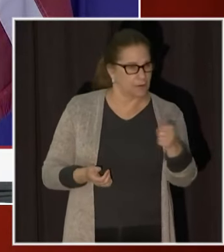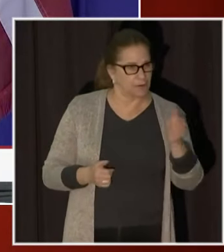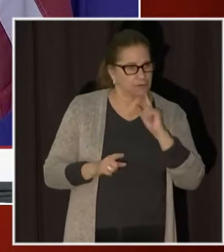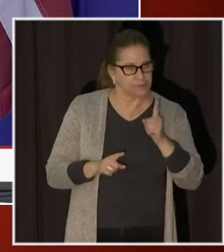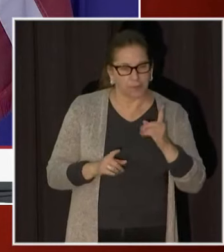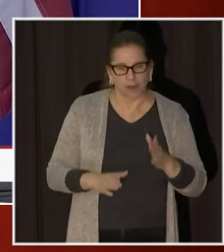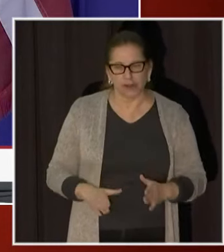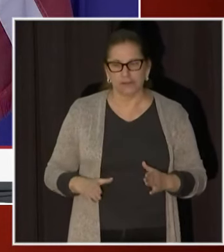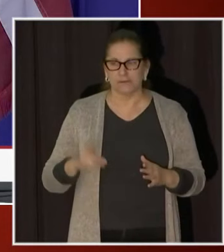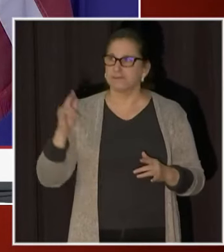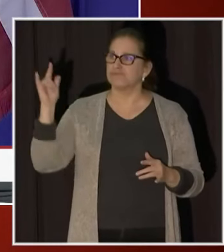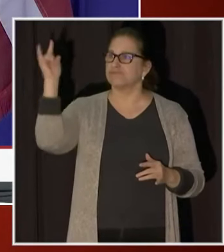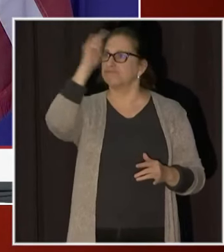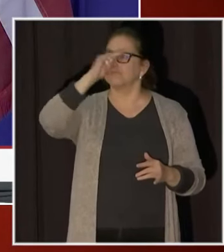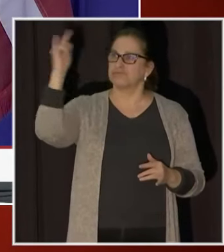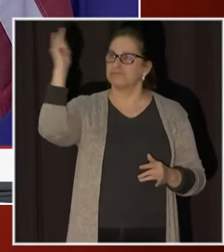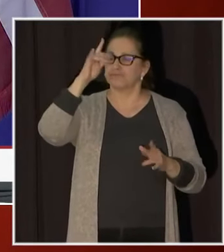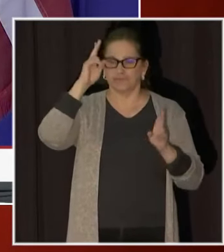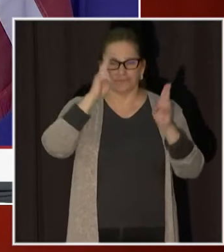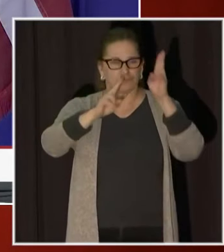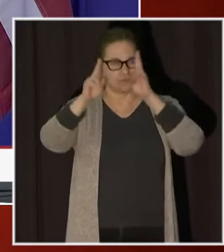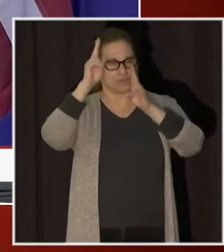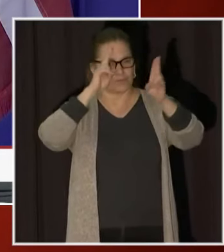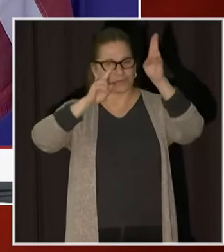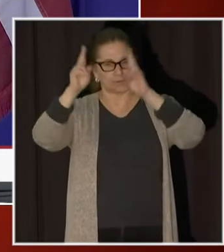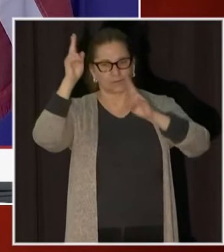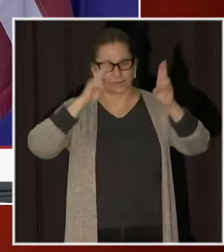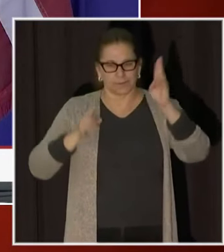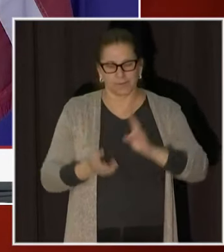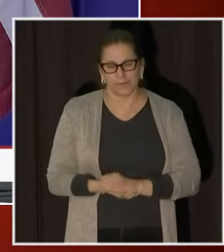would continue to remind people, even if there is